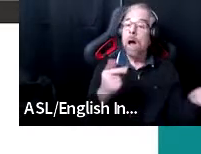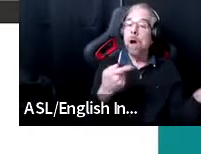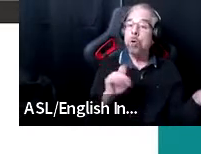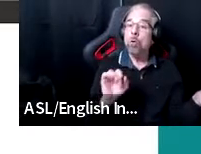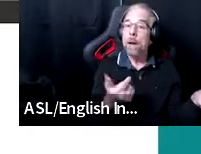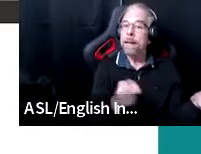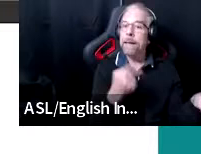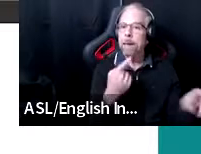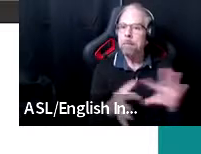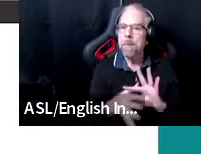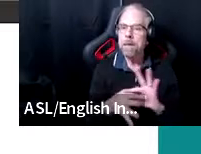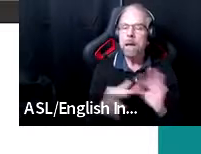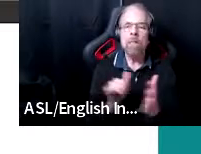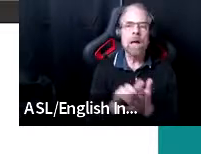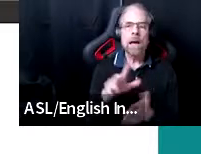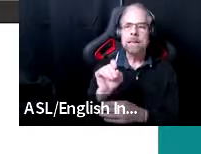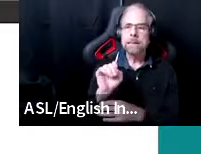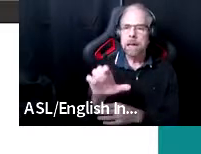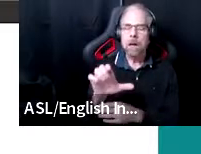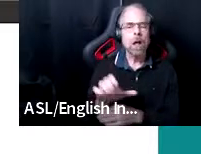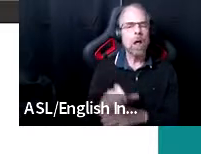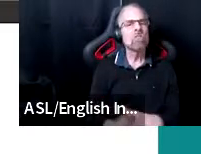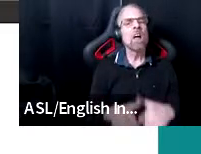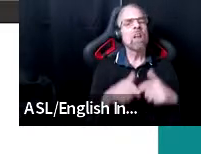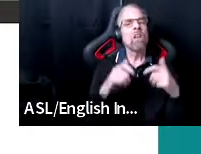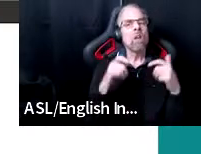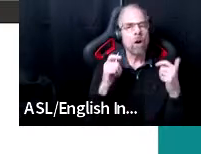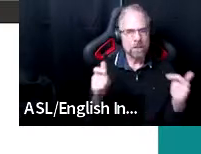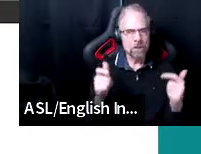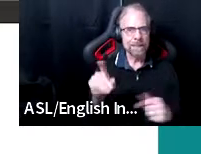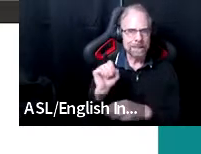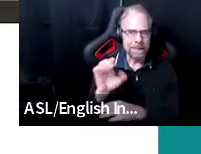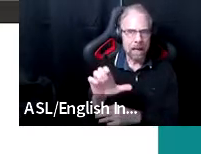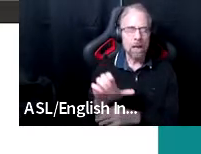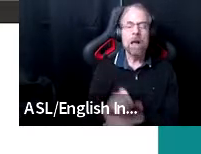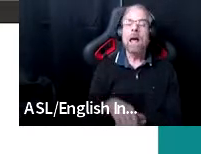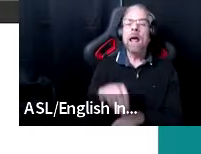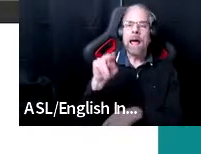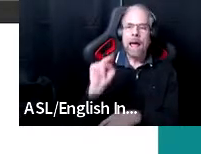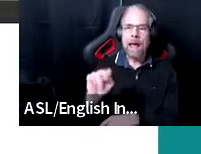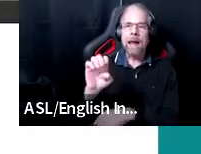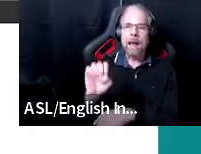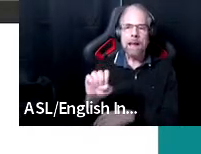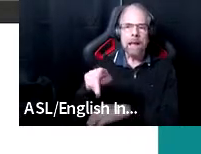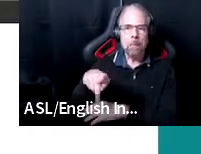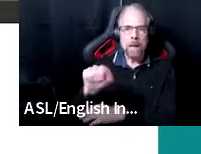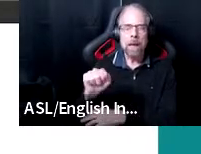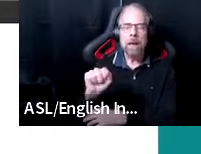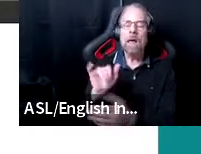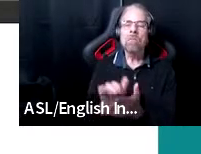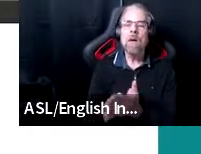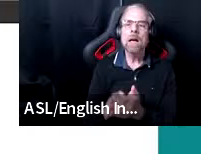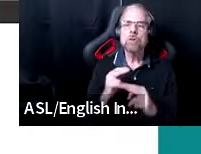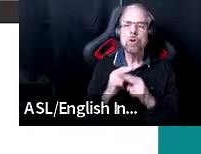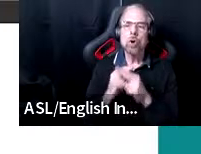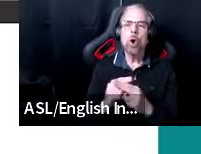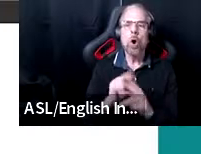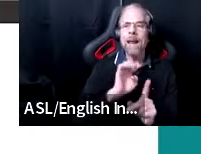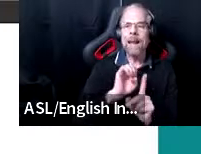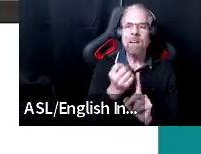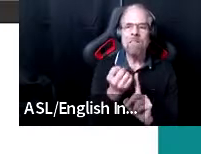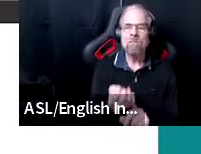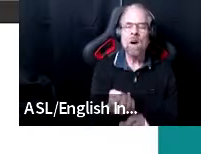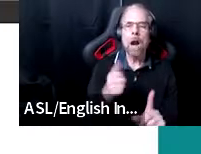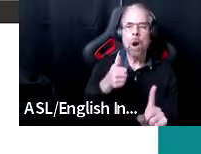documentation, the largest documentation of the National Environmental Policy Act is known as an environmental impact